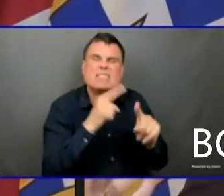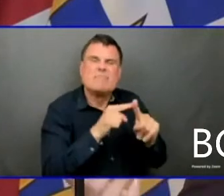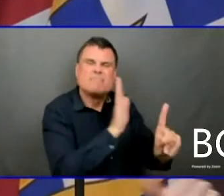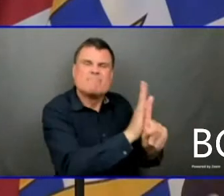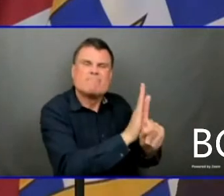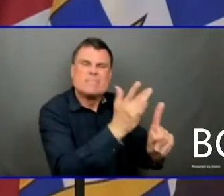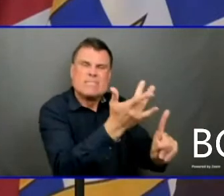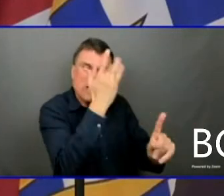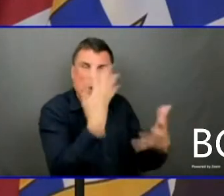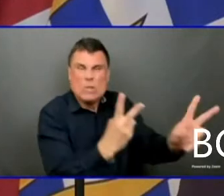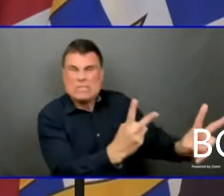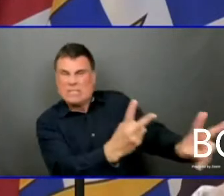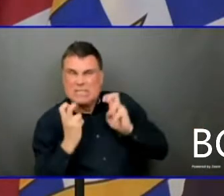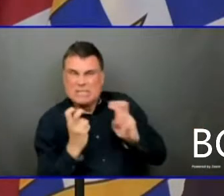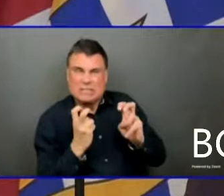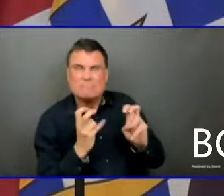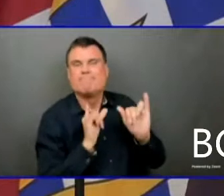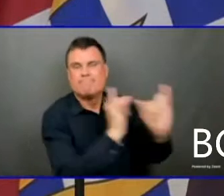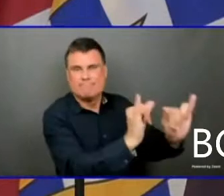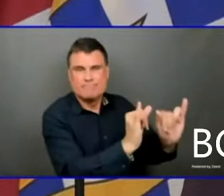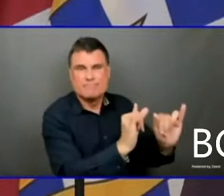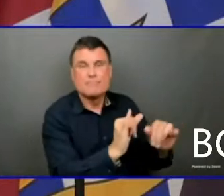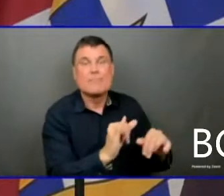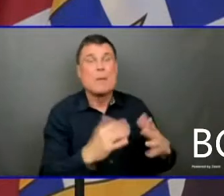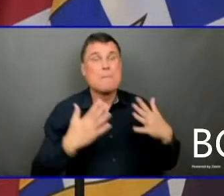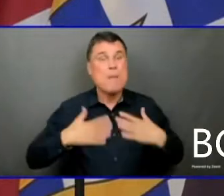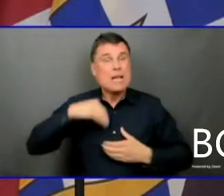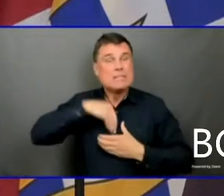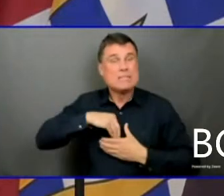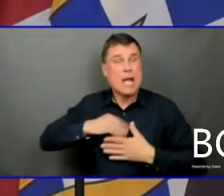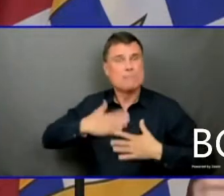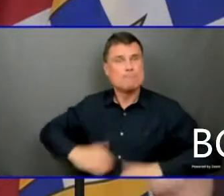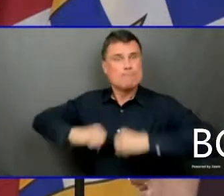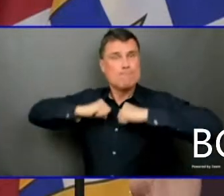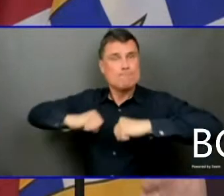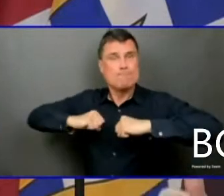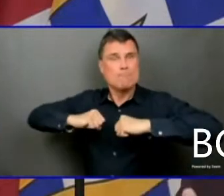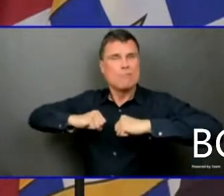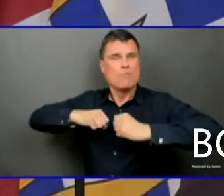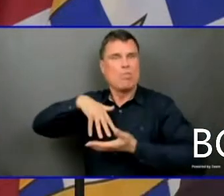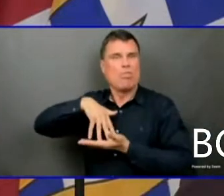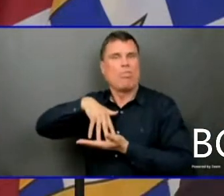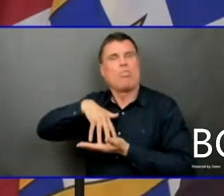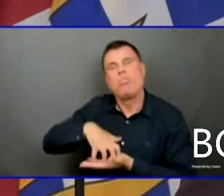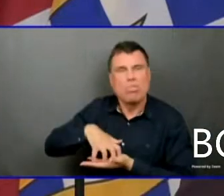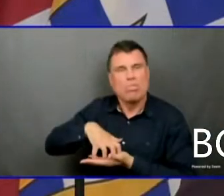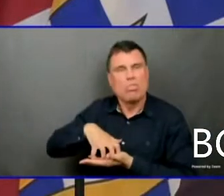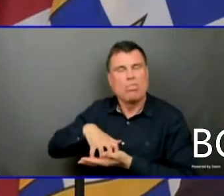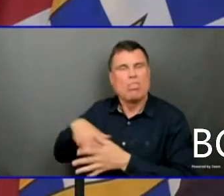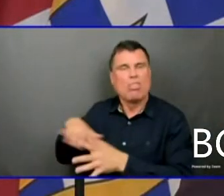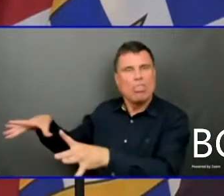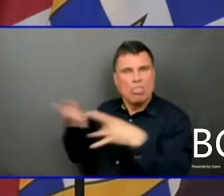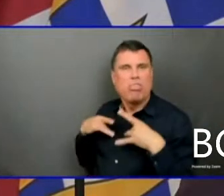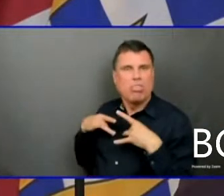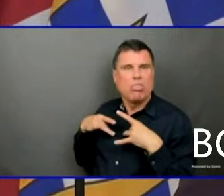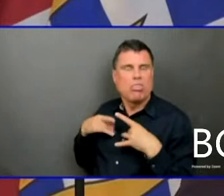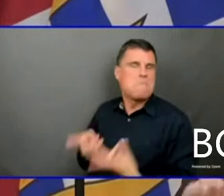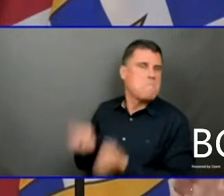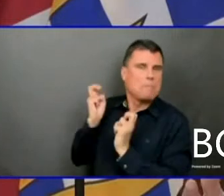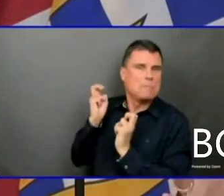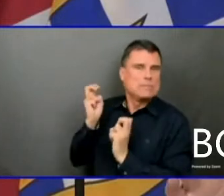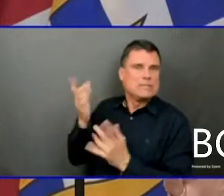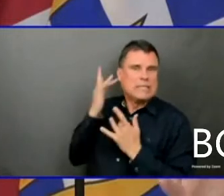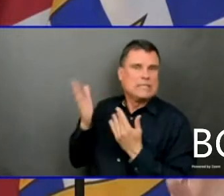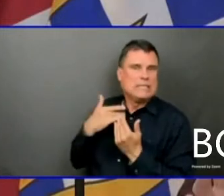be infectious for longer. So on an individual basis, they may be asked to isolate for a longer period of time.